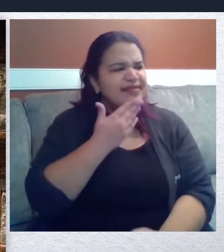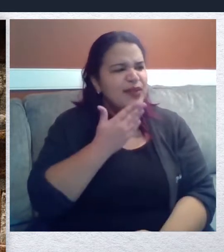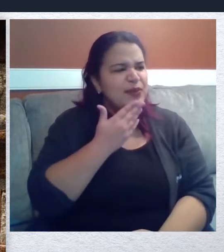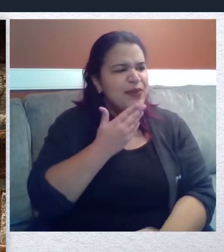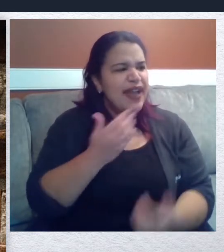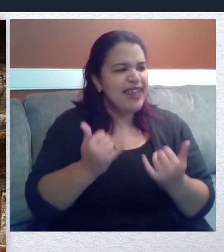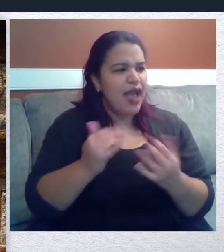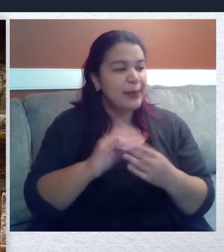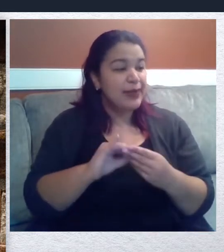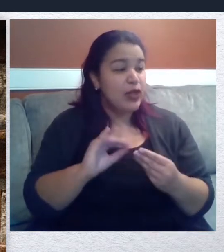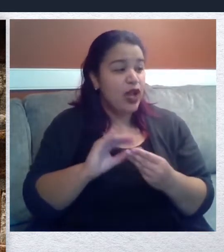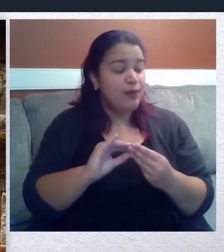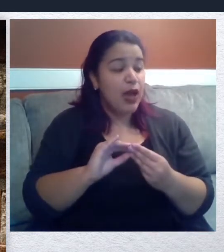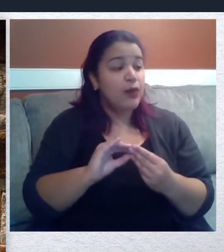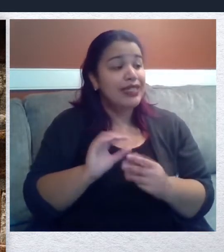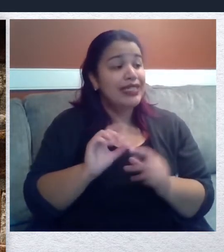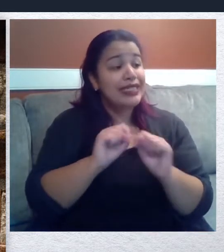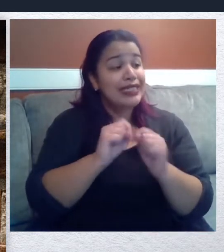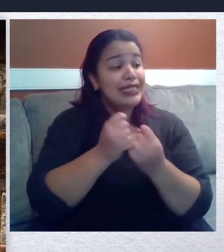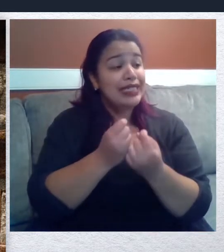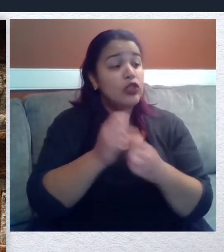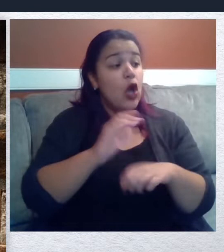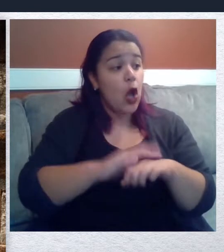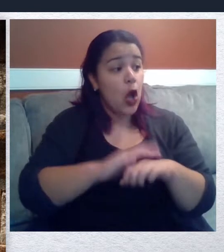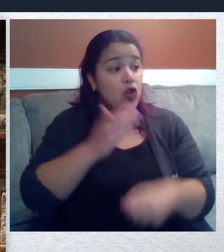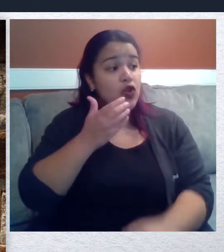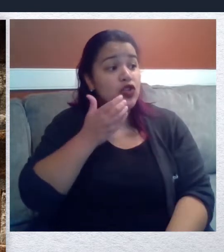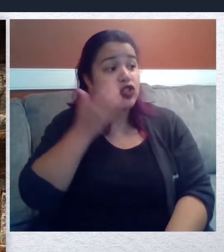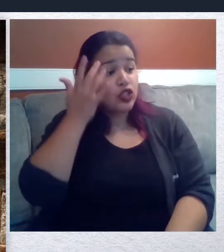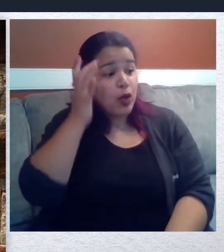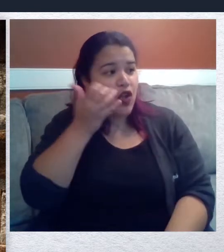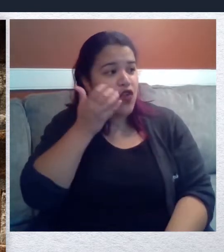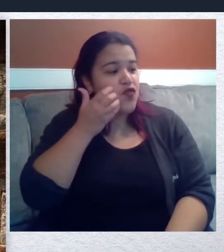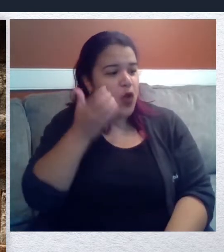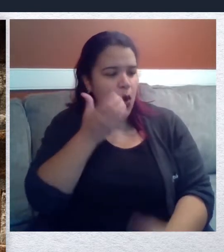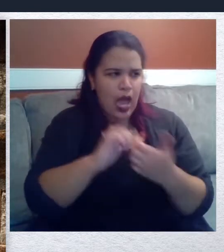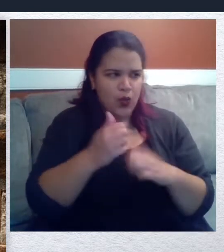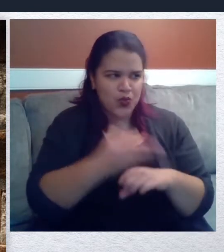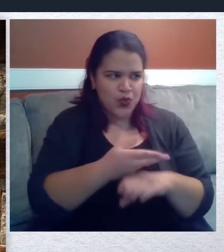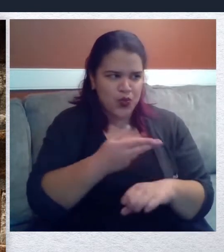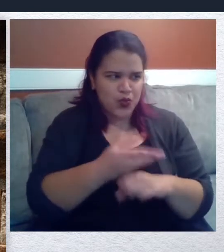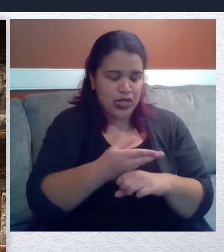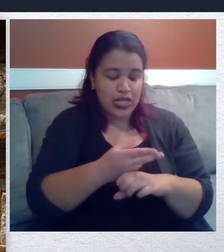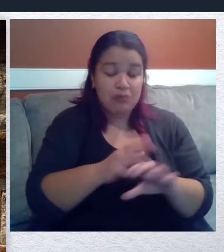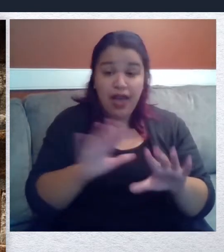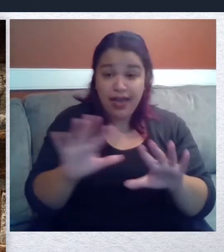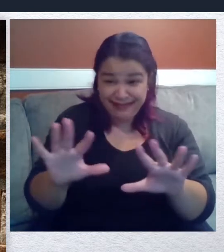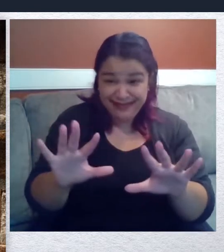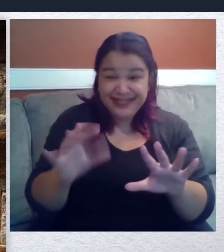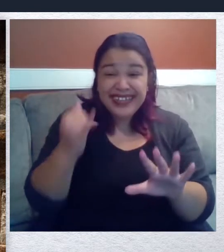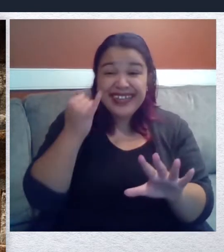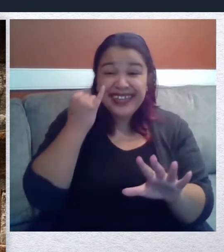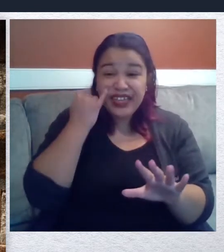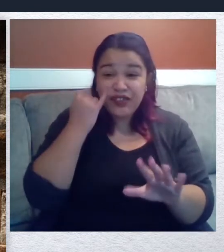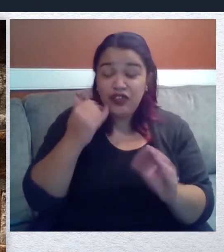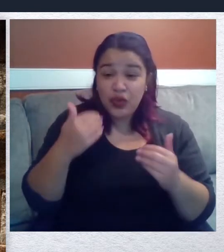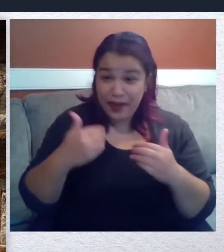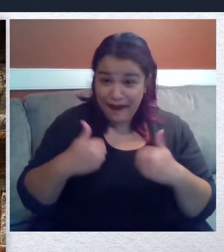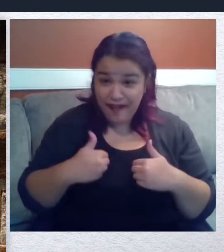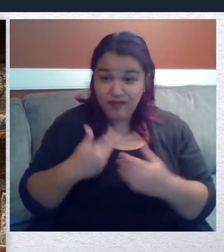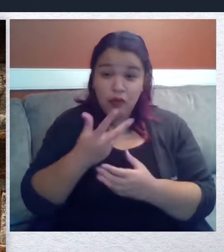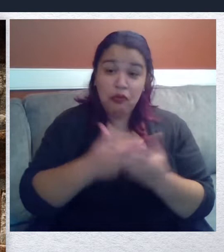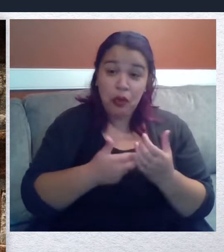First of all, I do want to point out that if you have a choice, it is better to use a computer for the virtual hiring